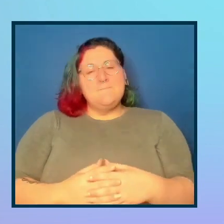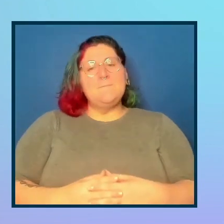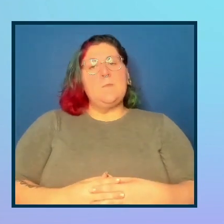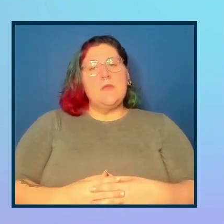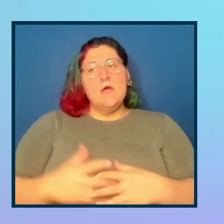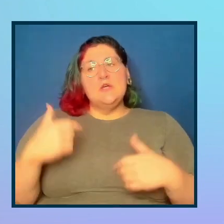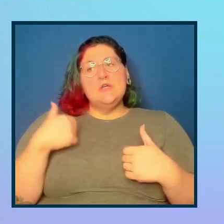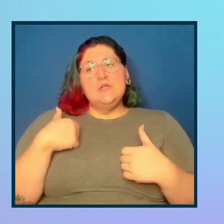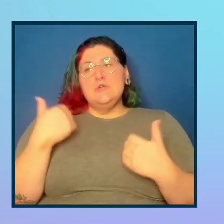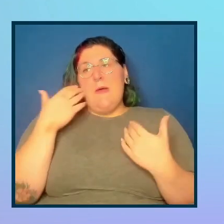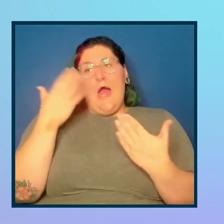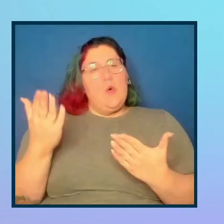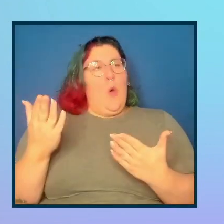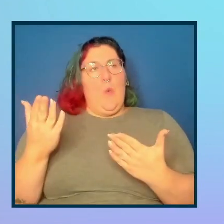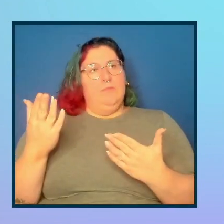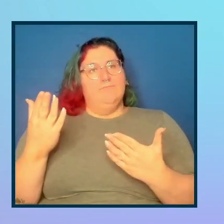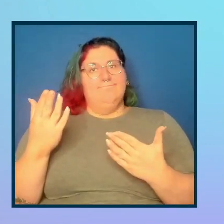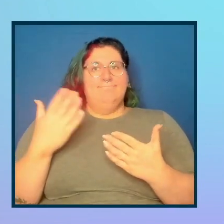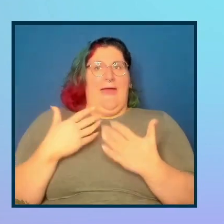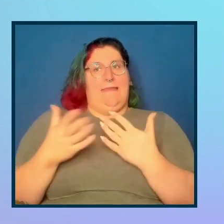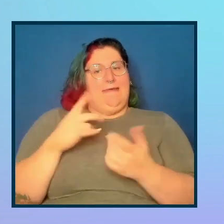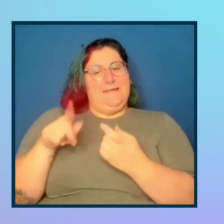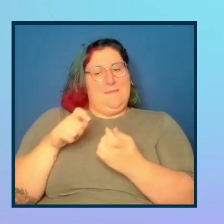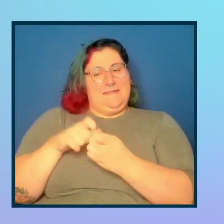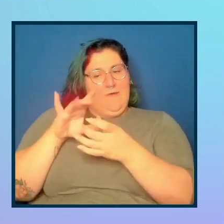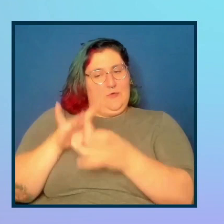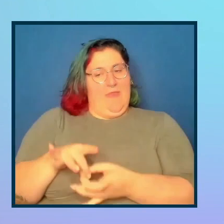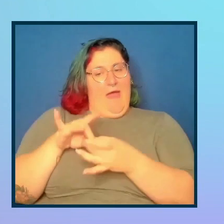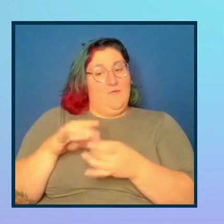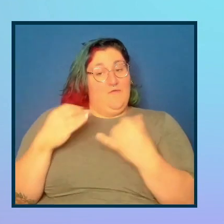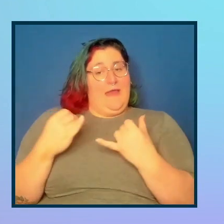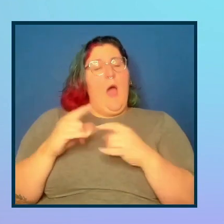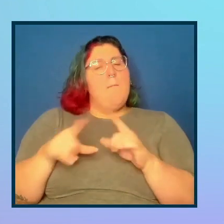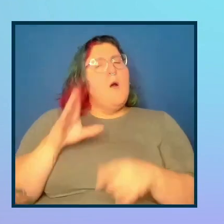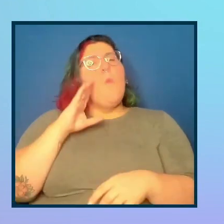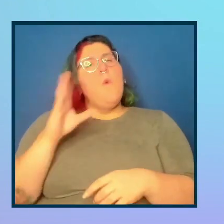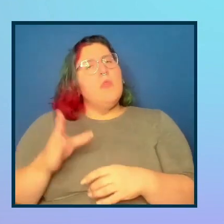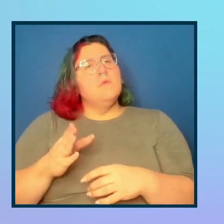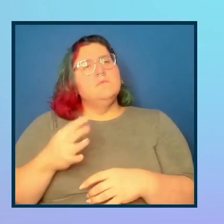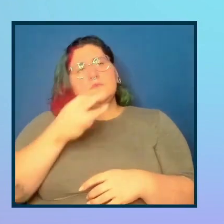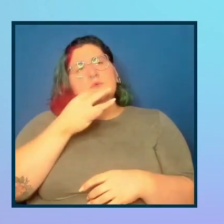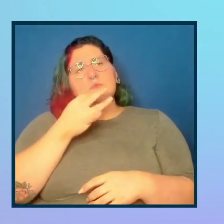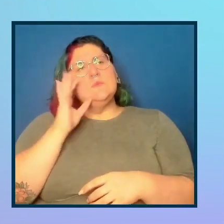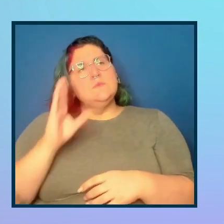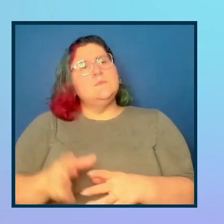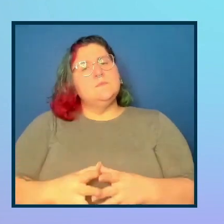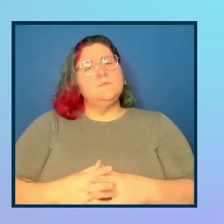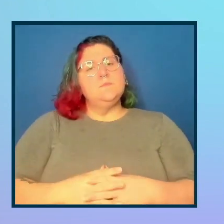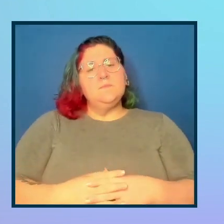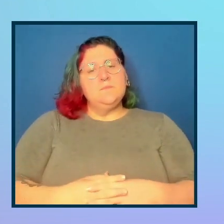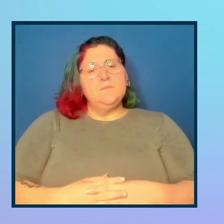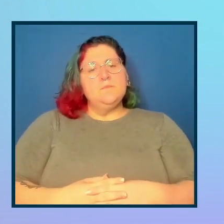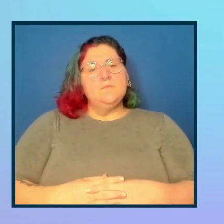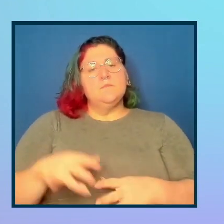know of anything at the moment, but I'm sure that it'll come. Yeah. Yep. And again, I mean,